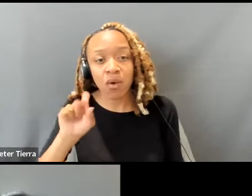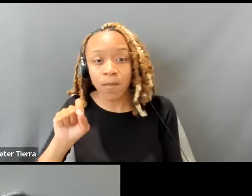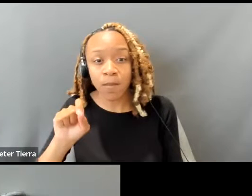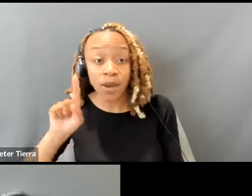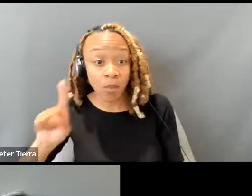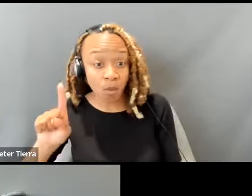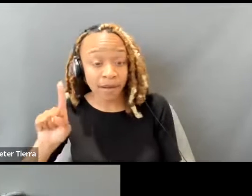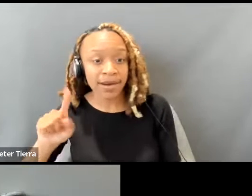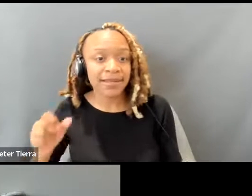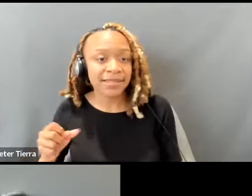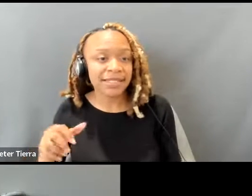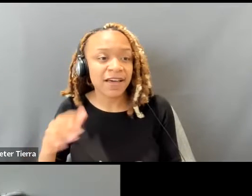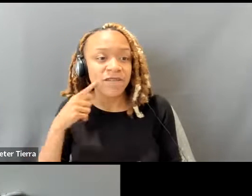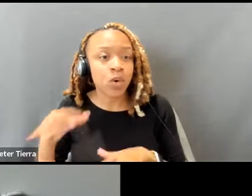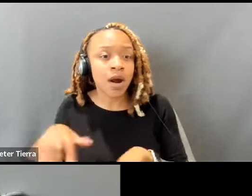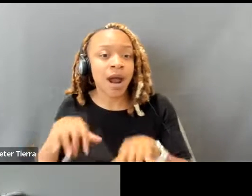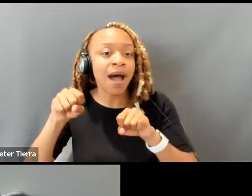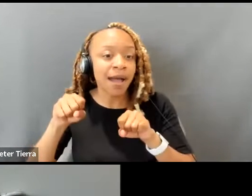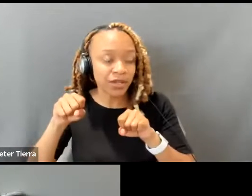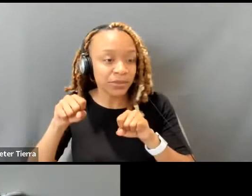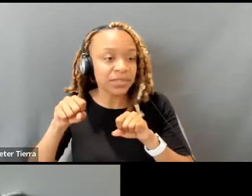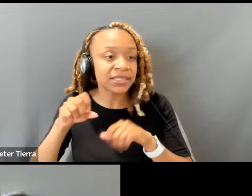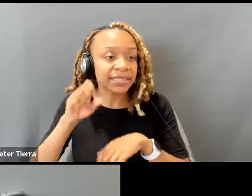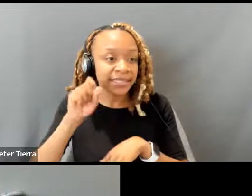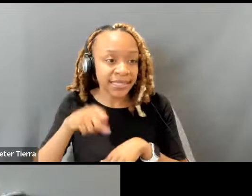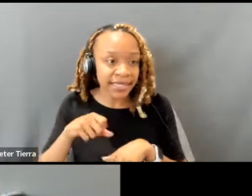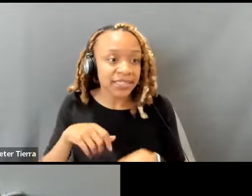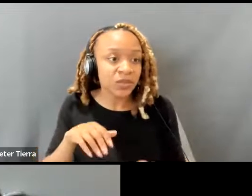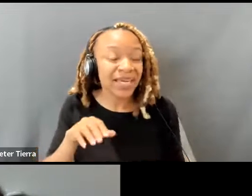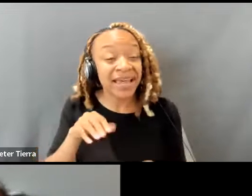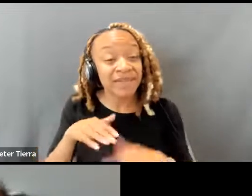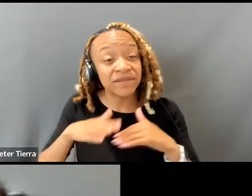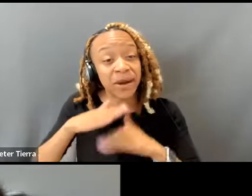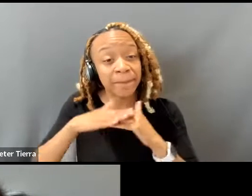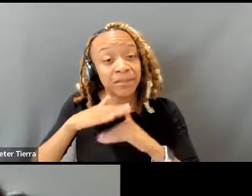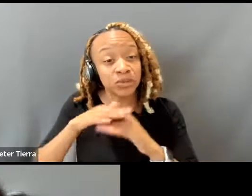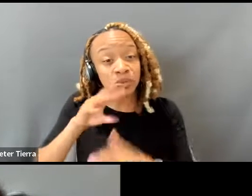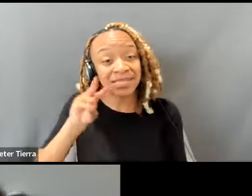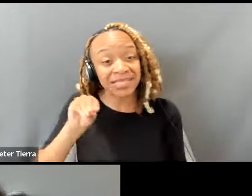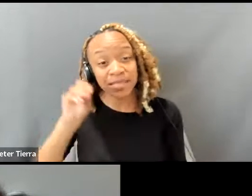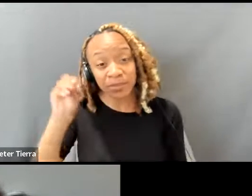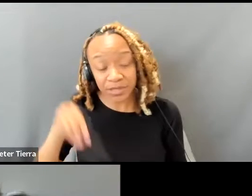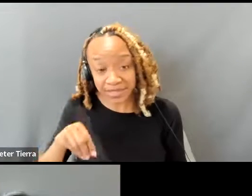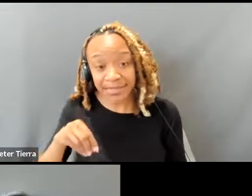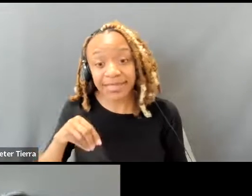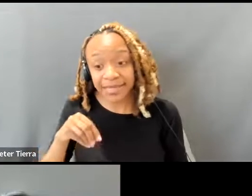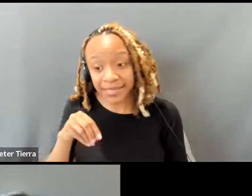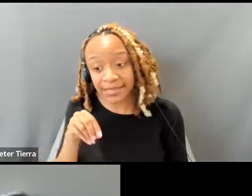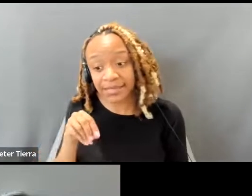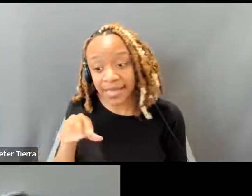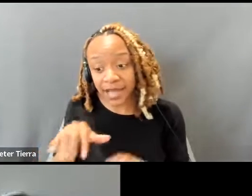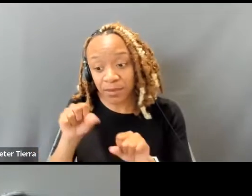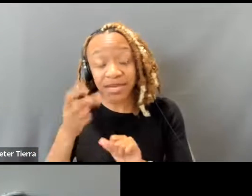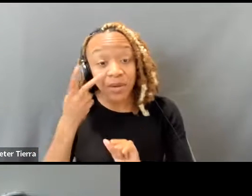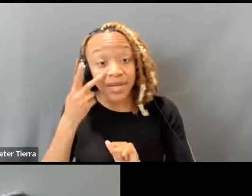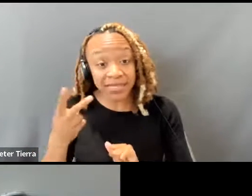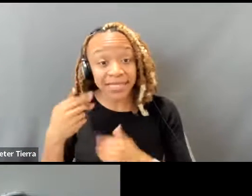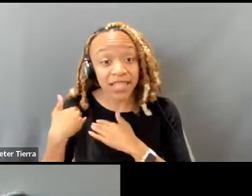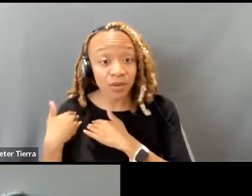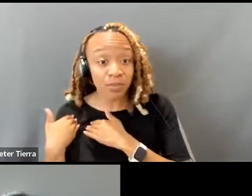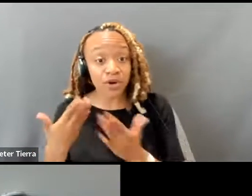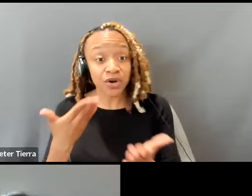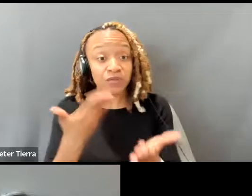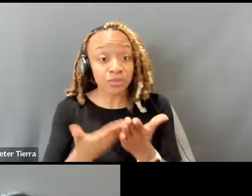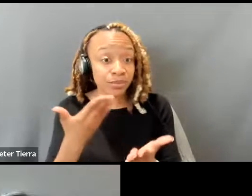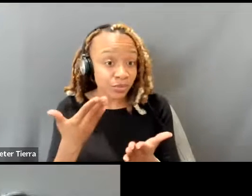And matter of right, you can build up to 60% lot occupancy. Now I look at their burden of proof statement, and I don't